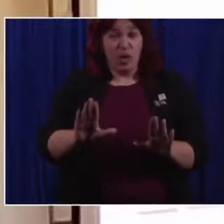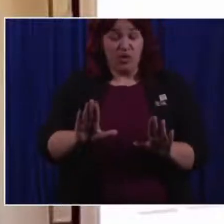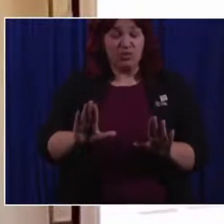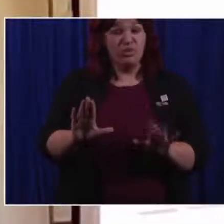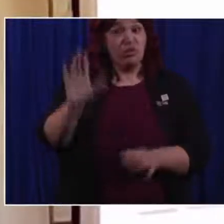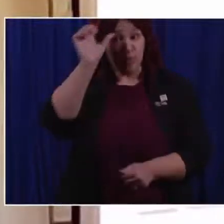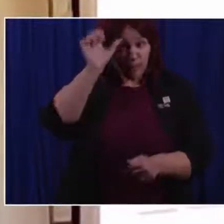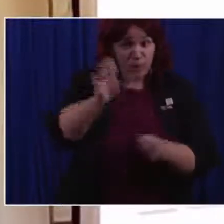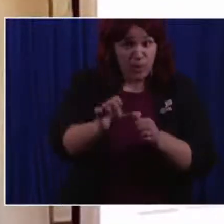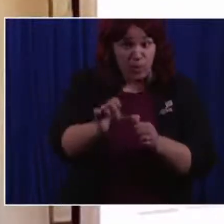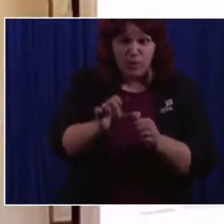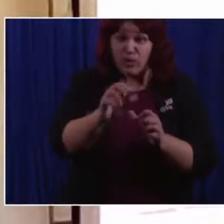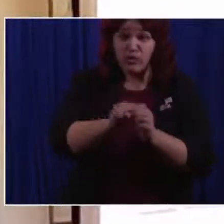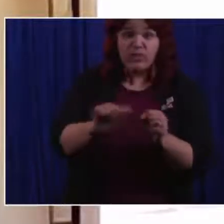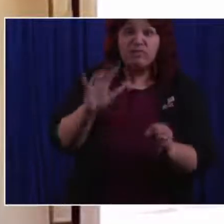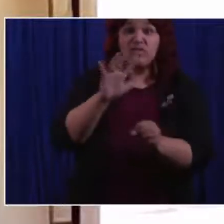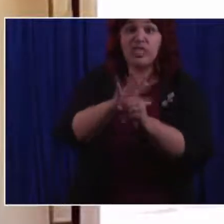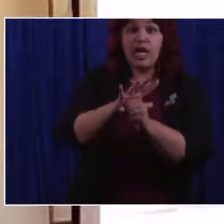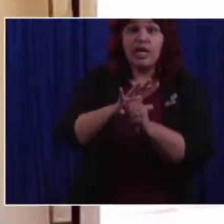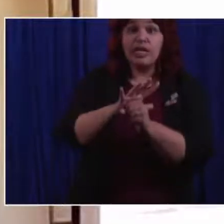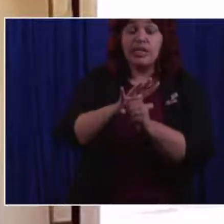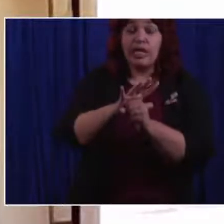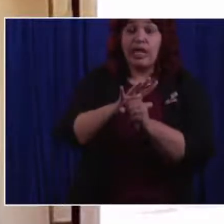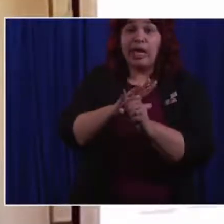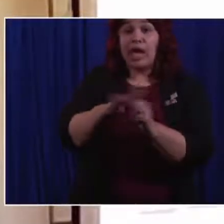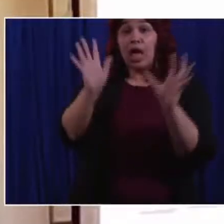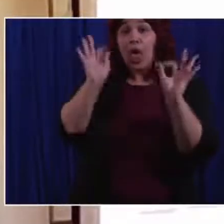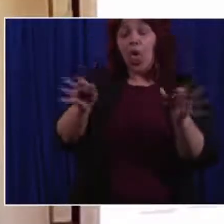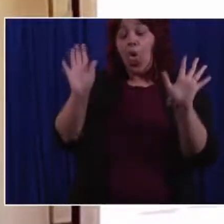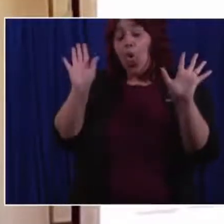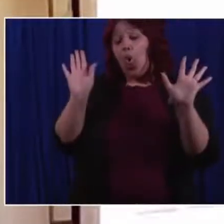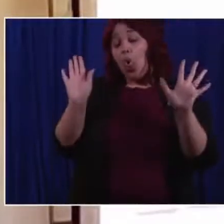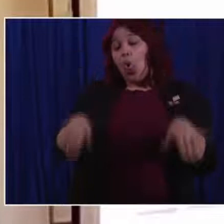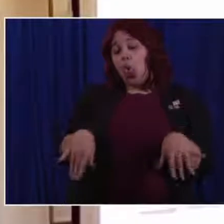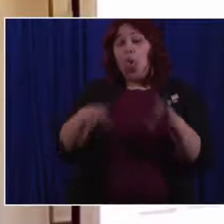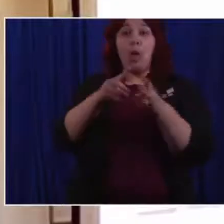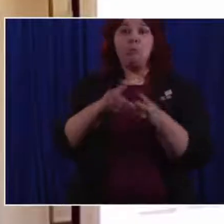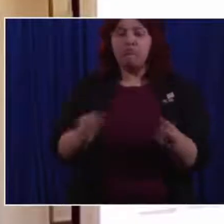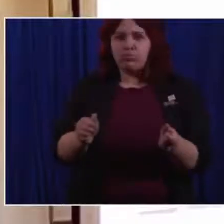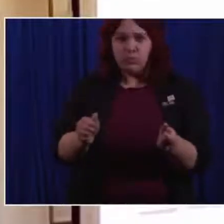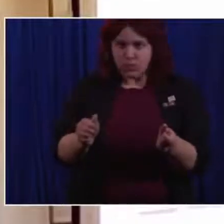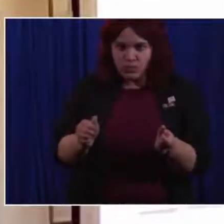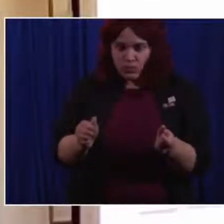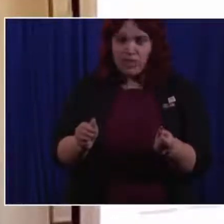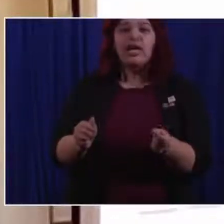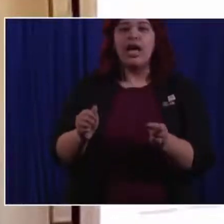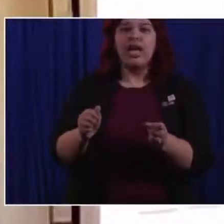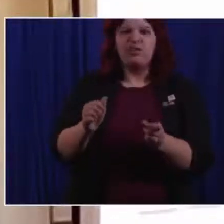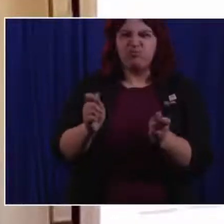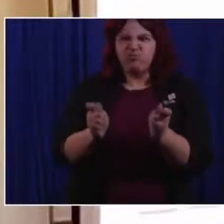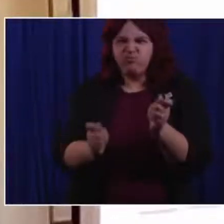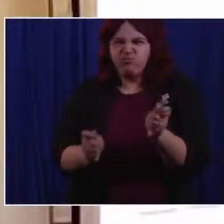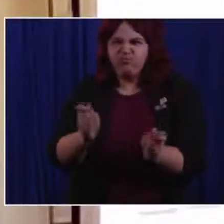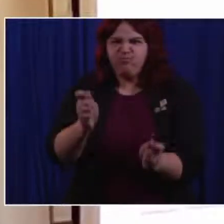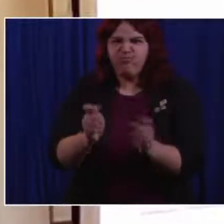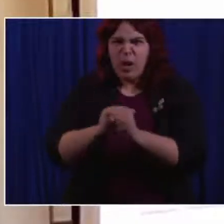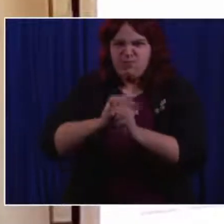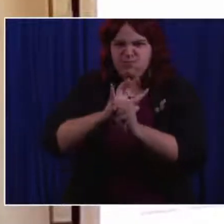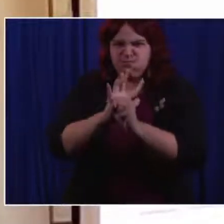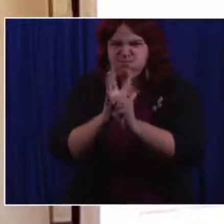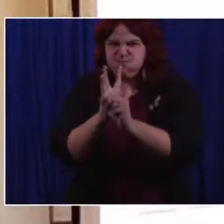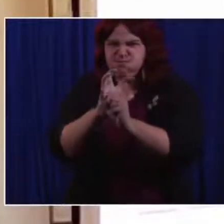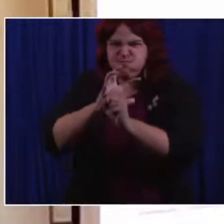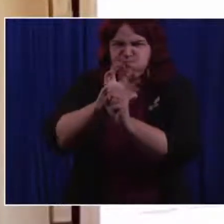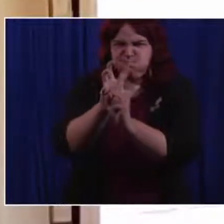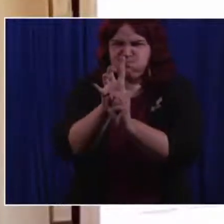other viruses, it continues to become more transmissible, more contagious. These variants